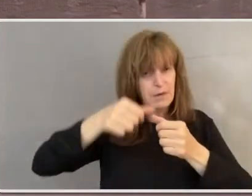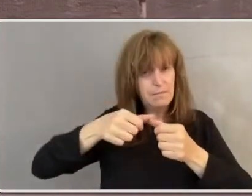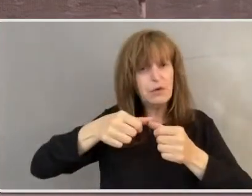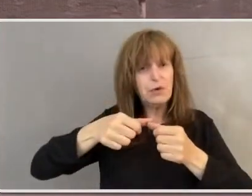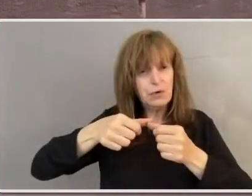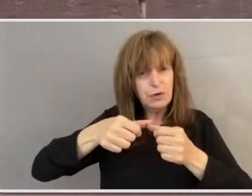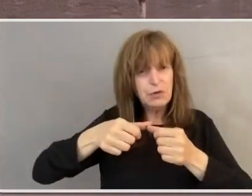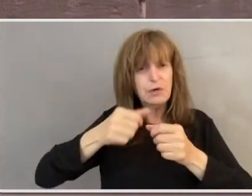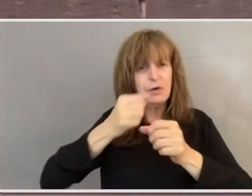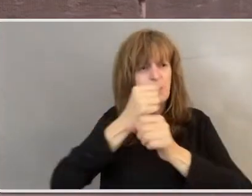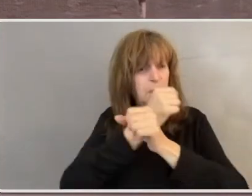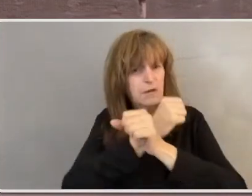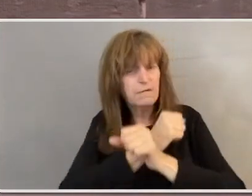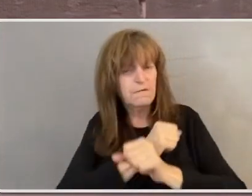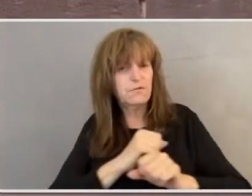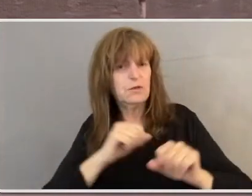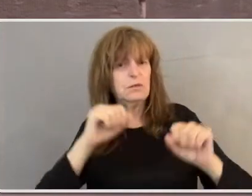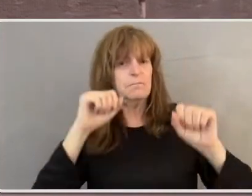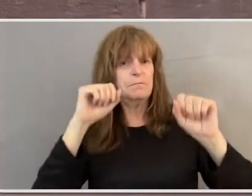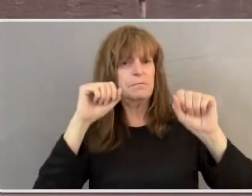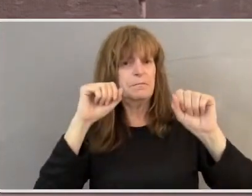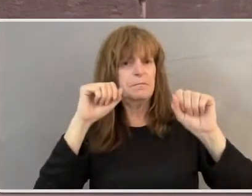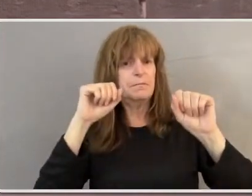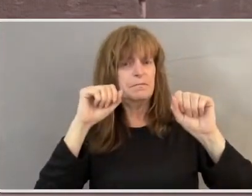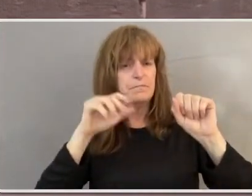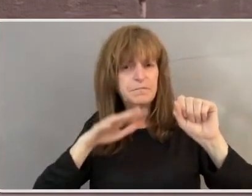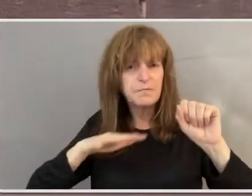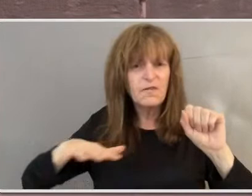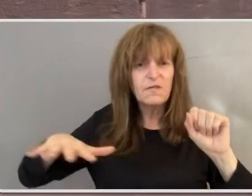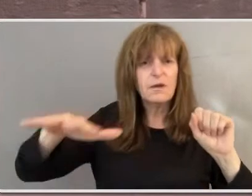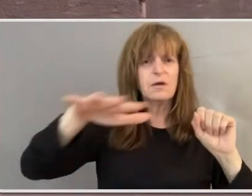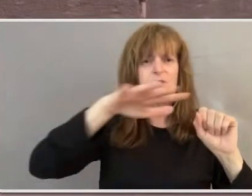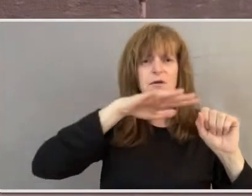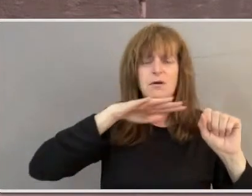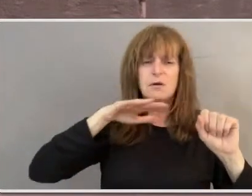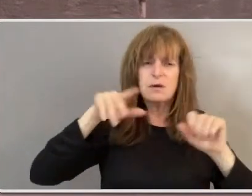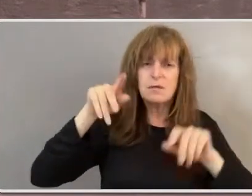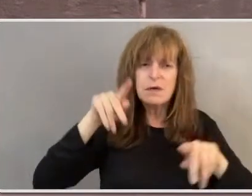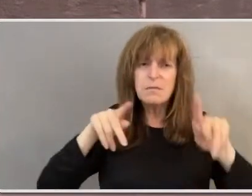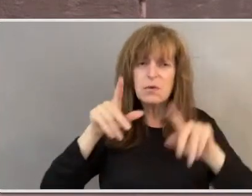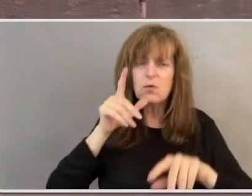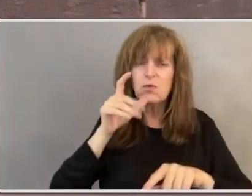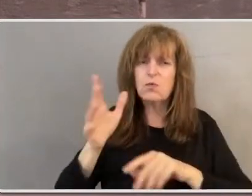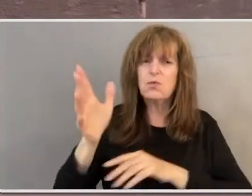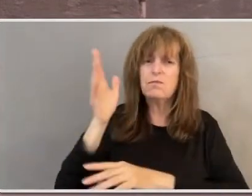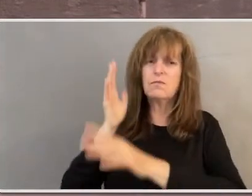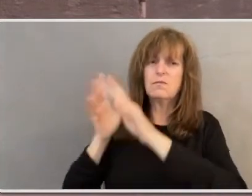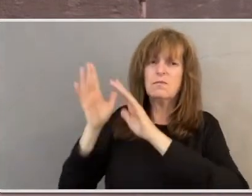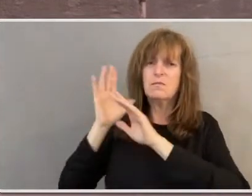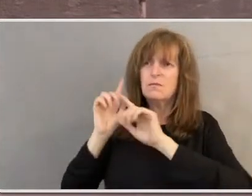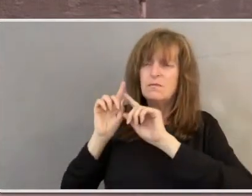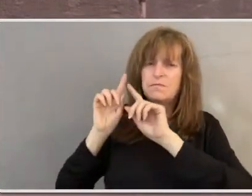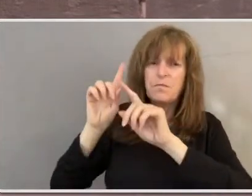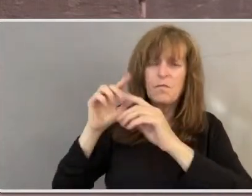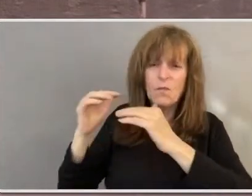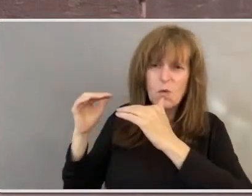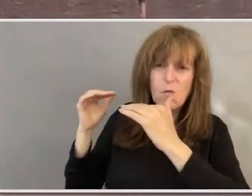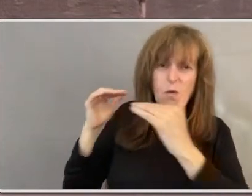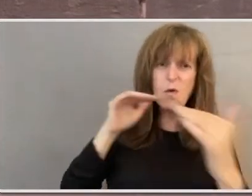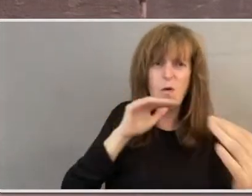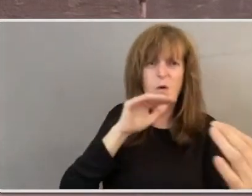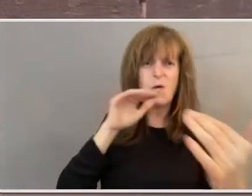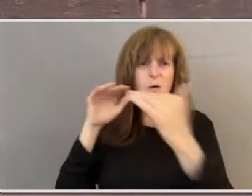people who went to war, who made this place what it is, and the veterans